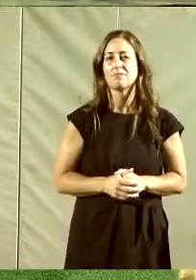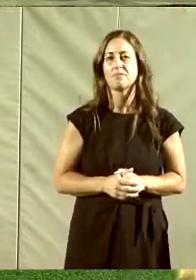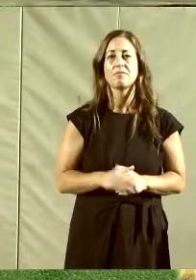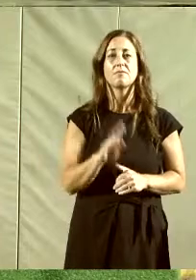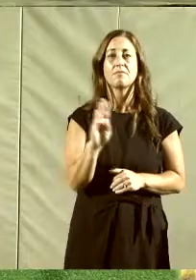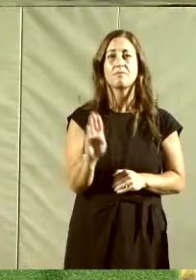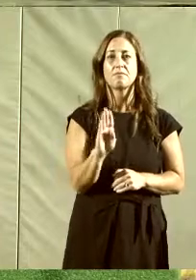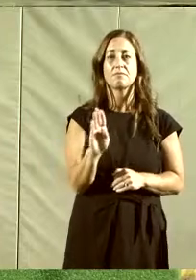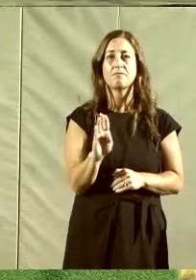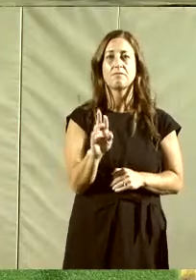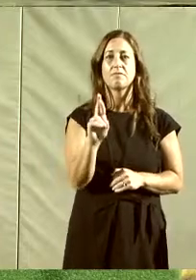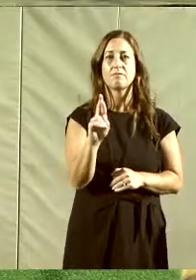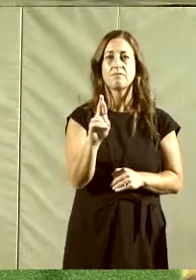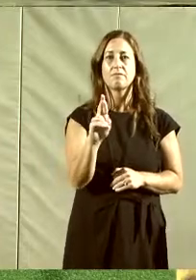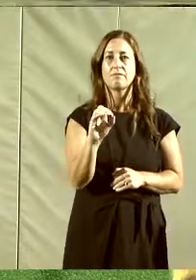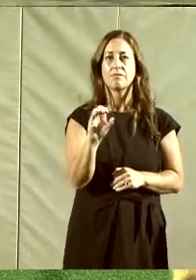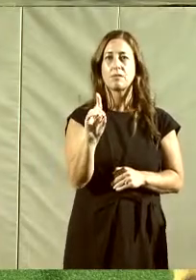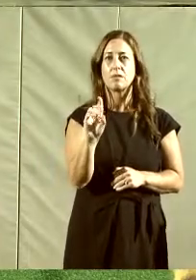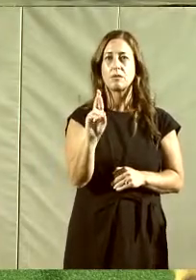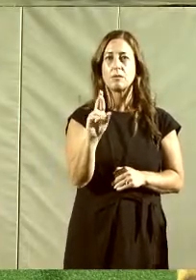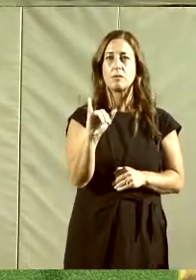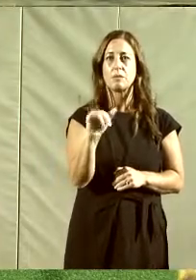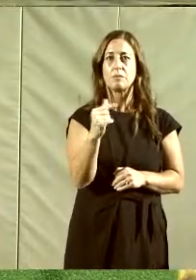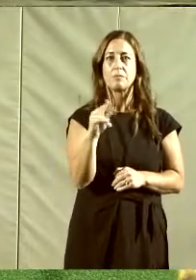Bianca Belinda Rodriguez.